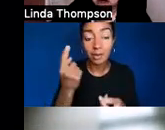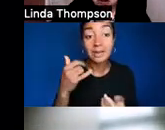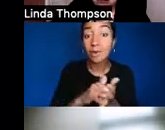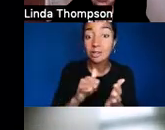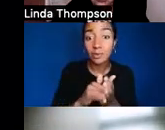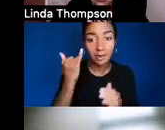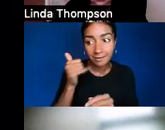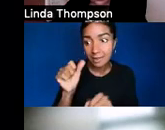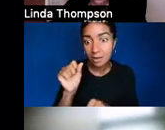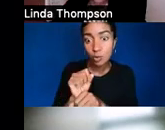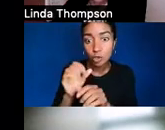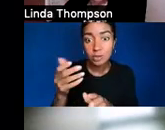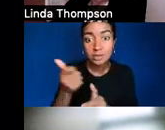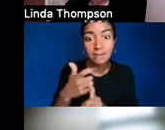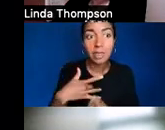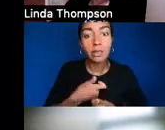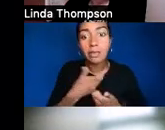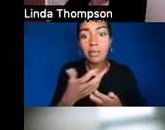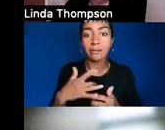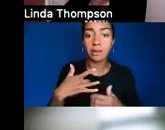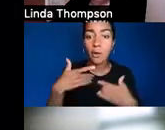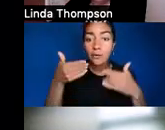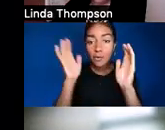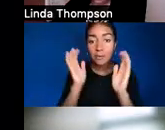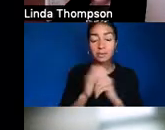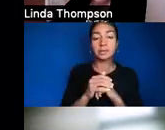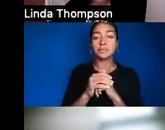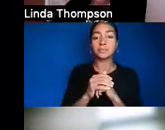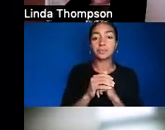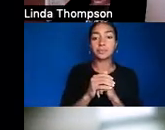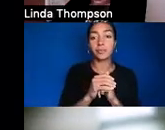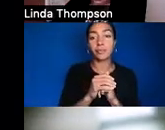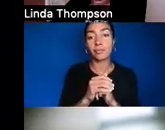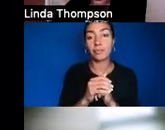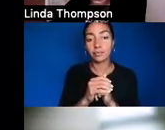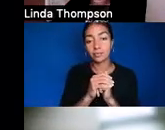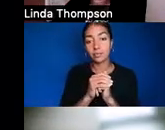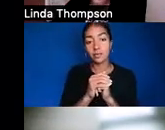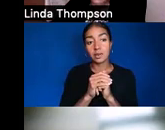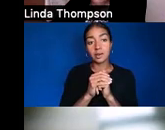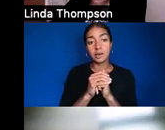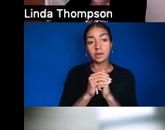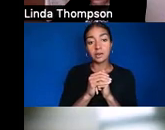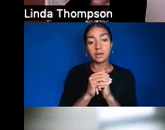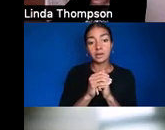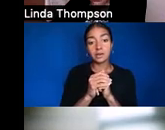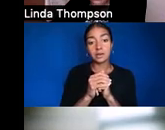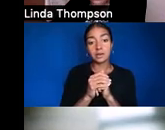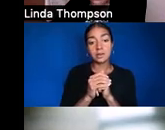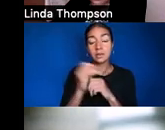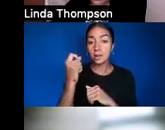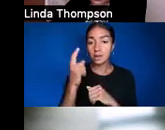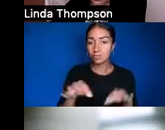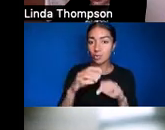or overwhelmed. And it's all, we need to find stuff that works for